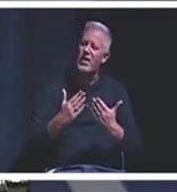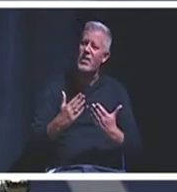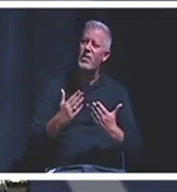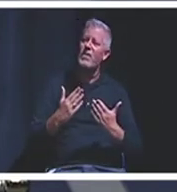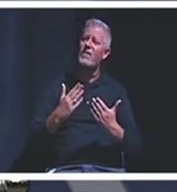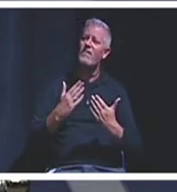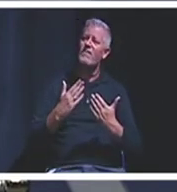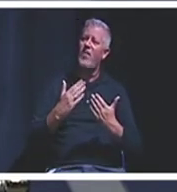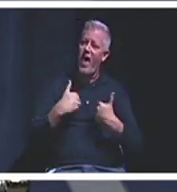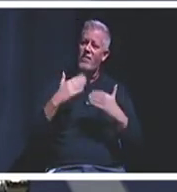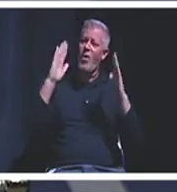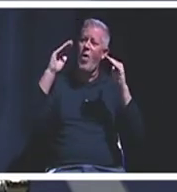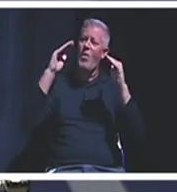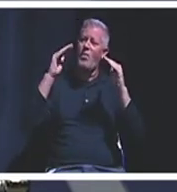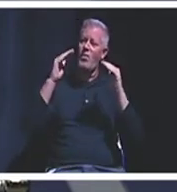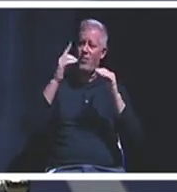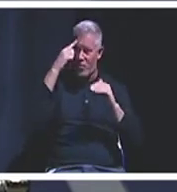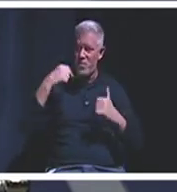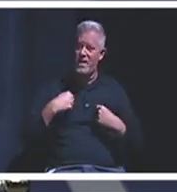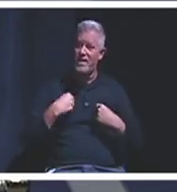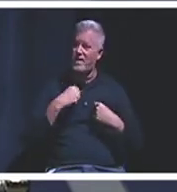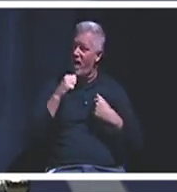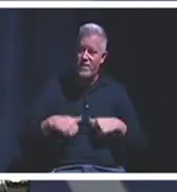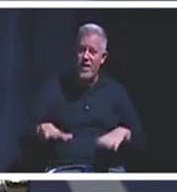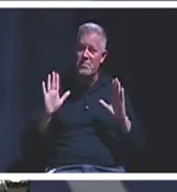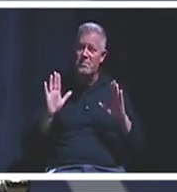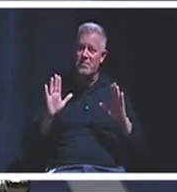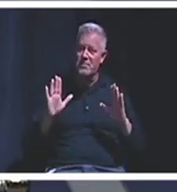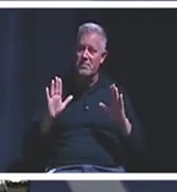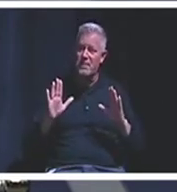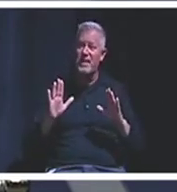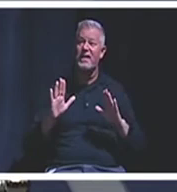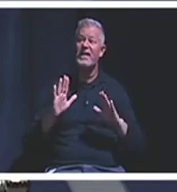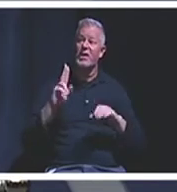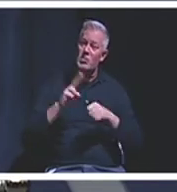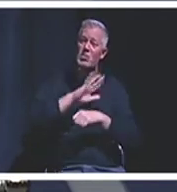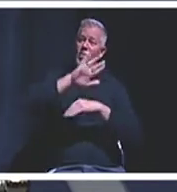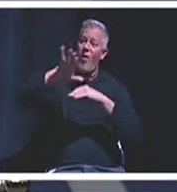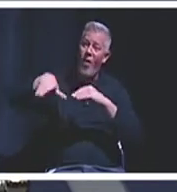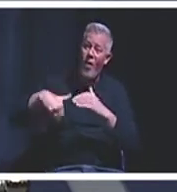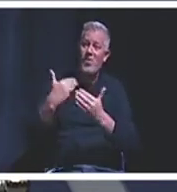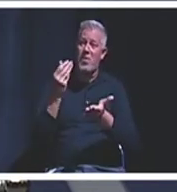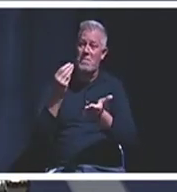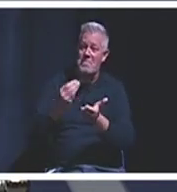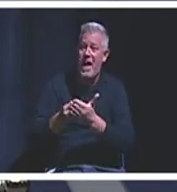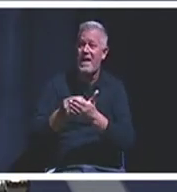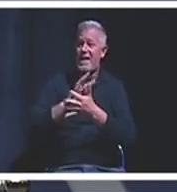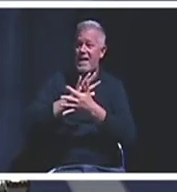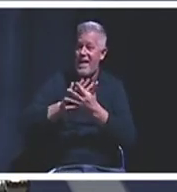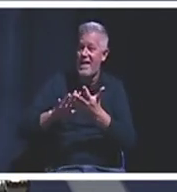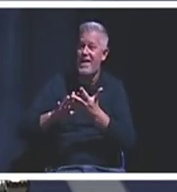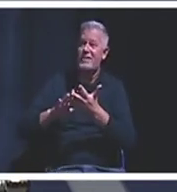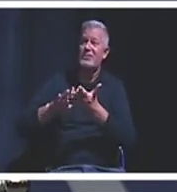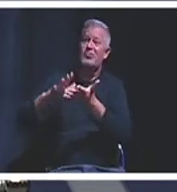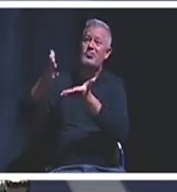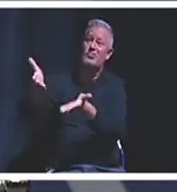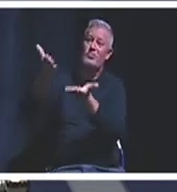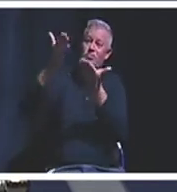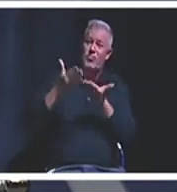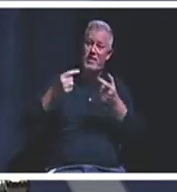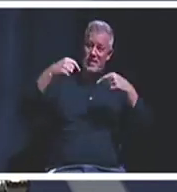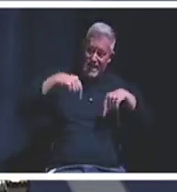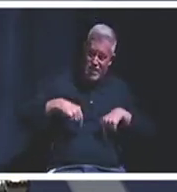me, for using practically all of your resources to bring me here to the United States and stay